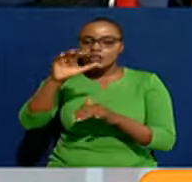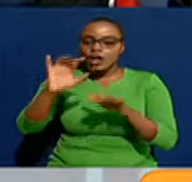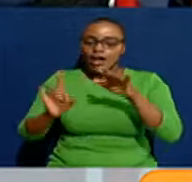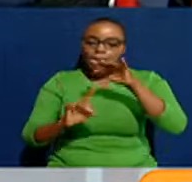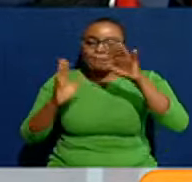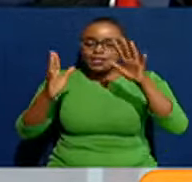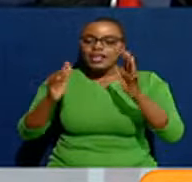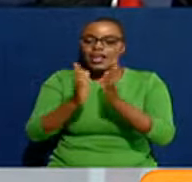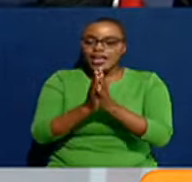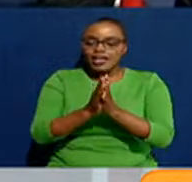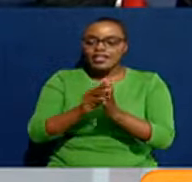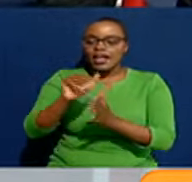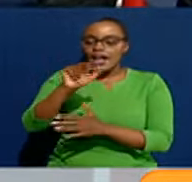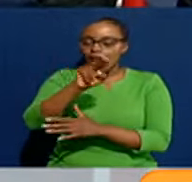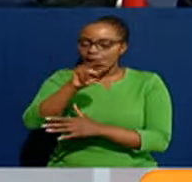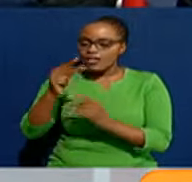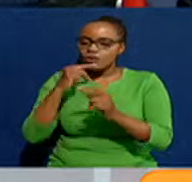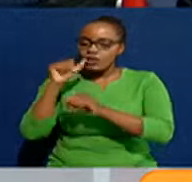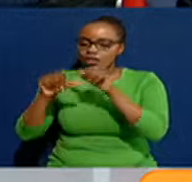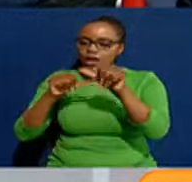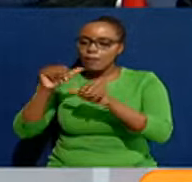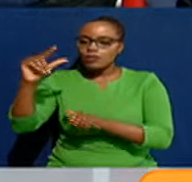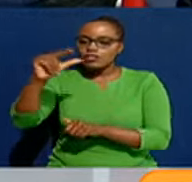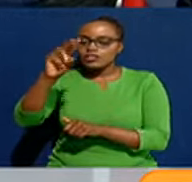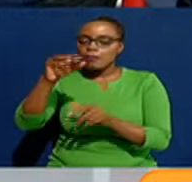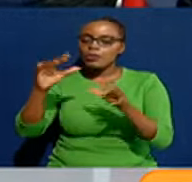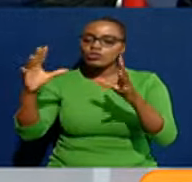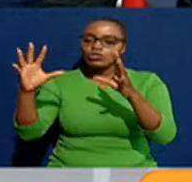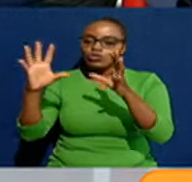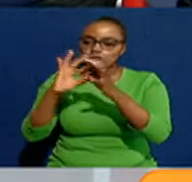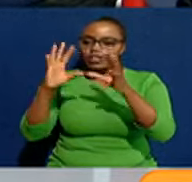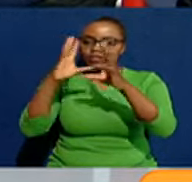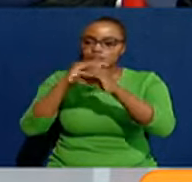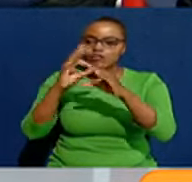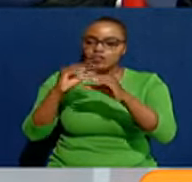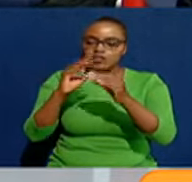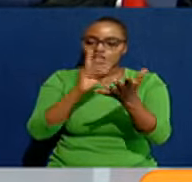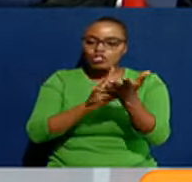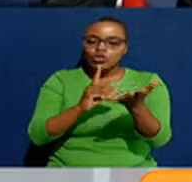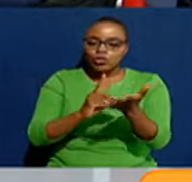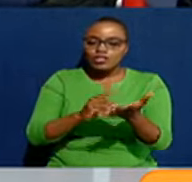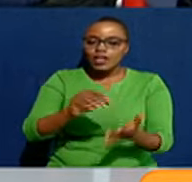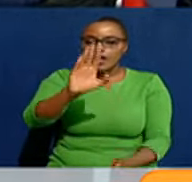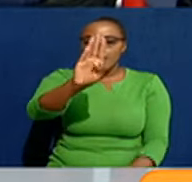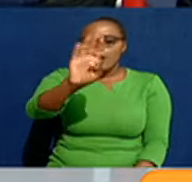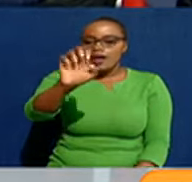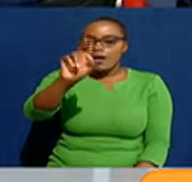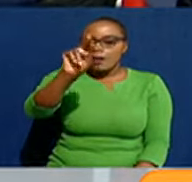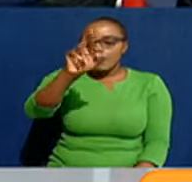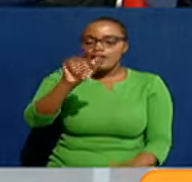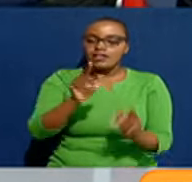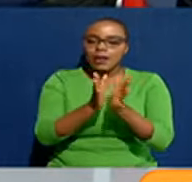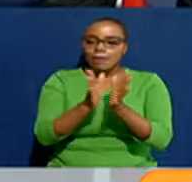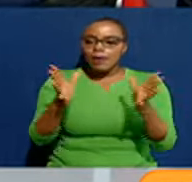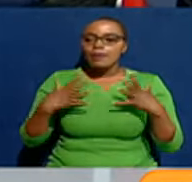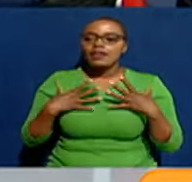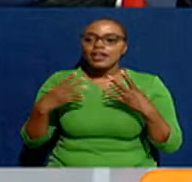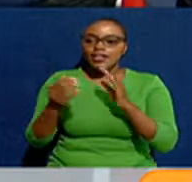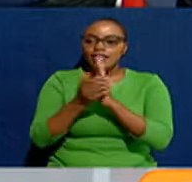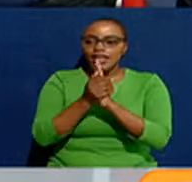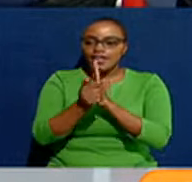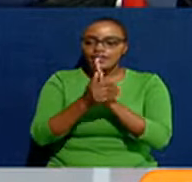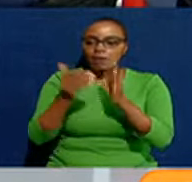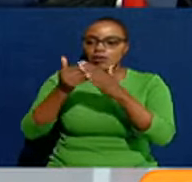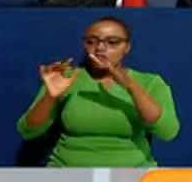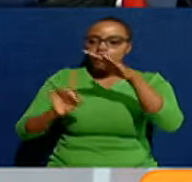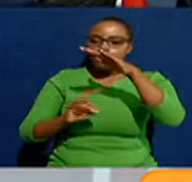here talking about GMOs. And joining us on Zoom is Dr. Bernard Muia. He's a public health expert. He used to be with